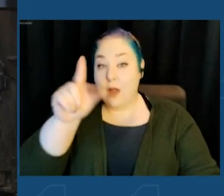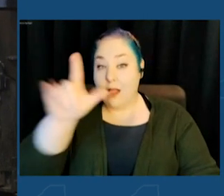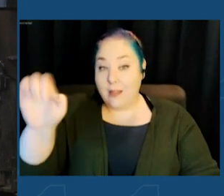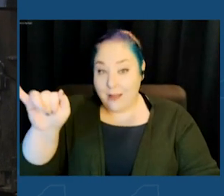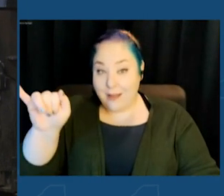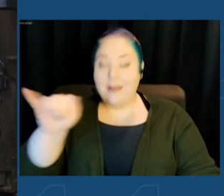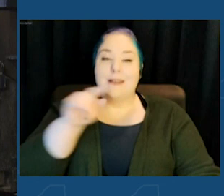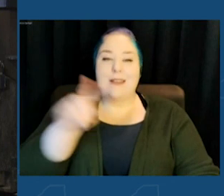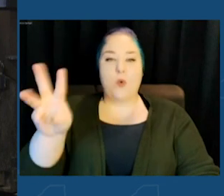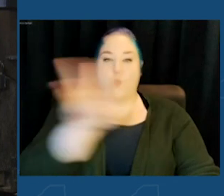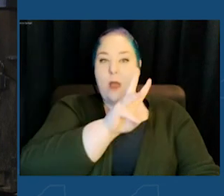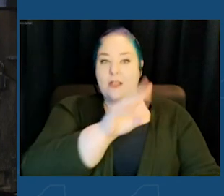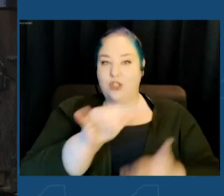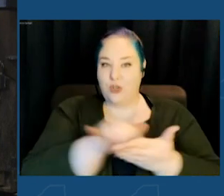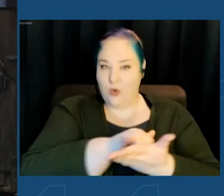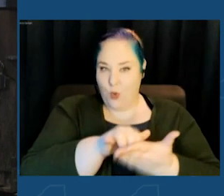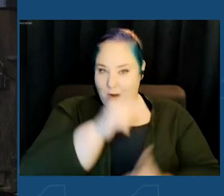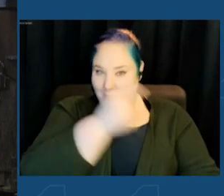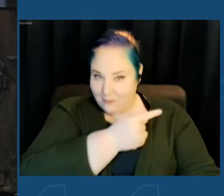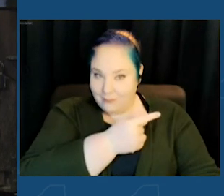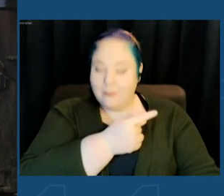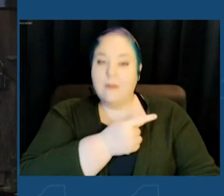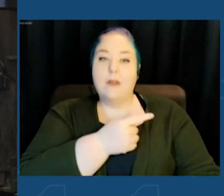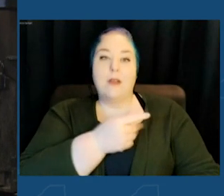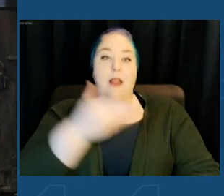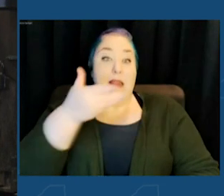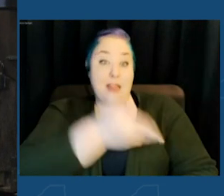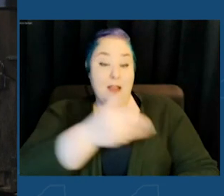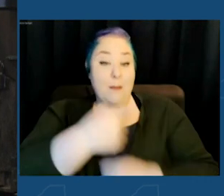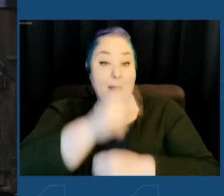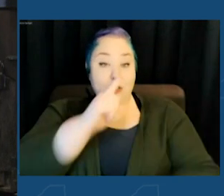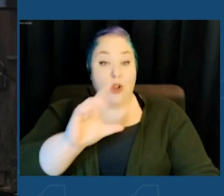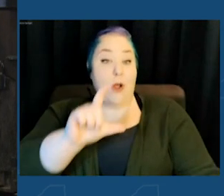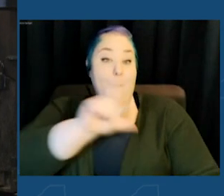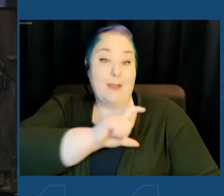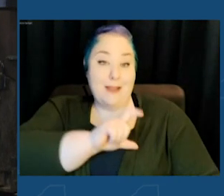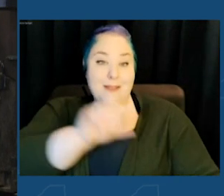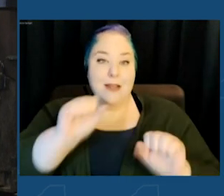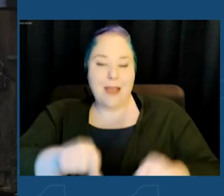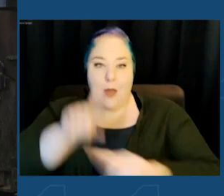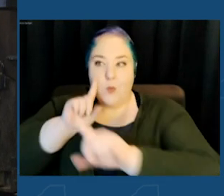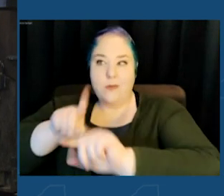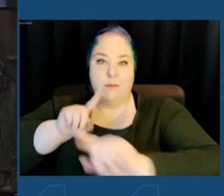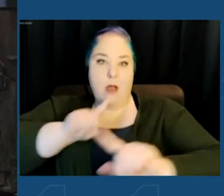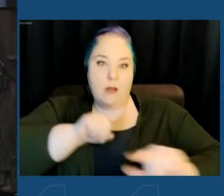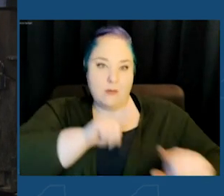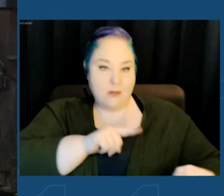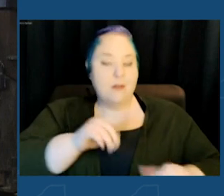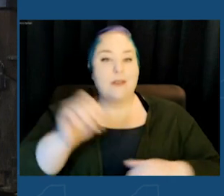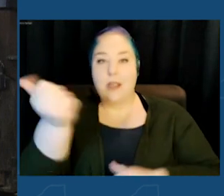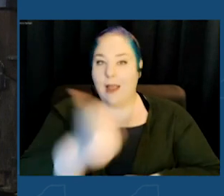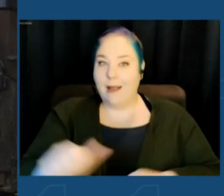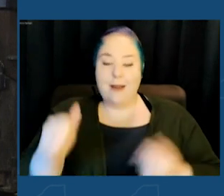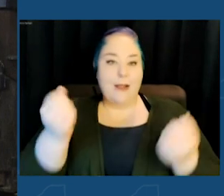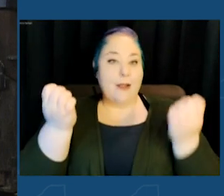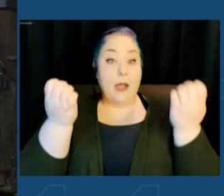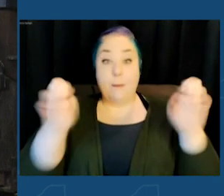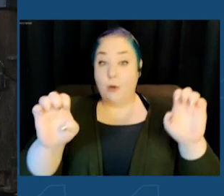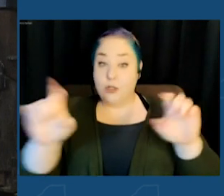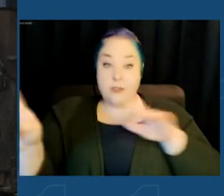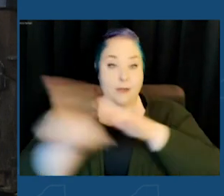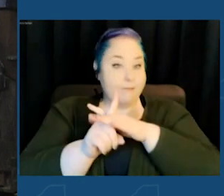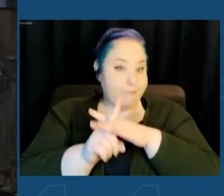uh he is deployed there making sure that our state police are able to respond to all the emergencies which are